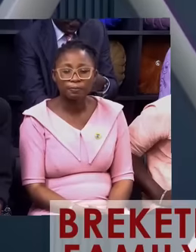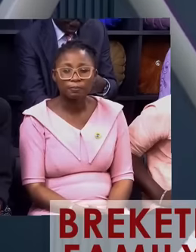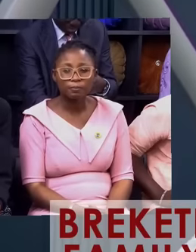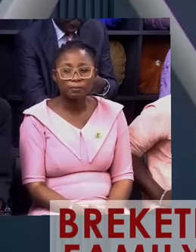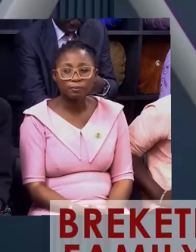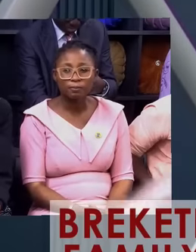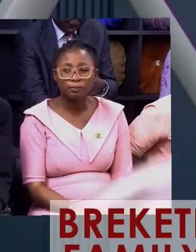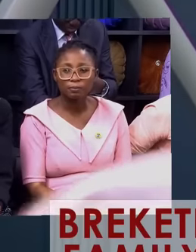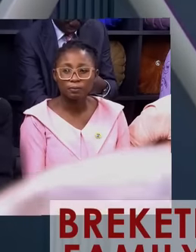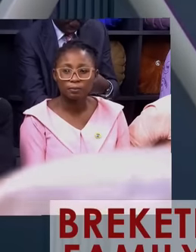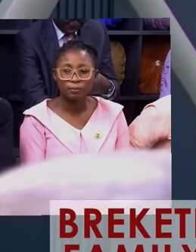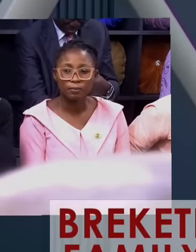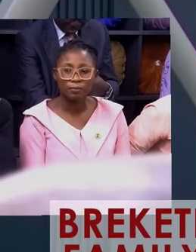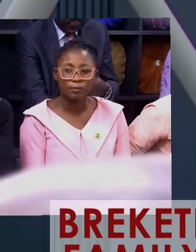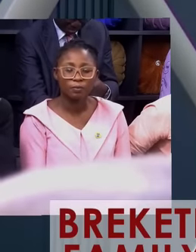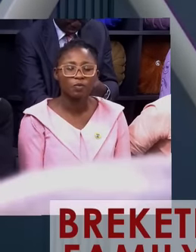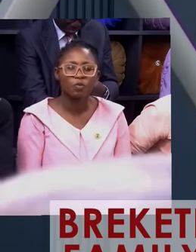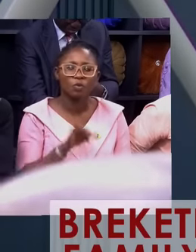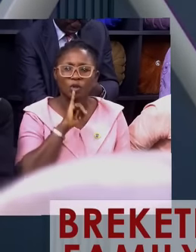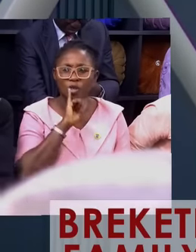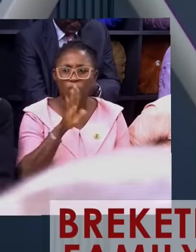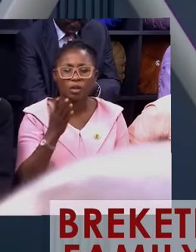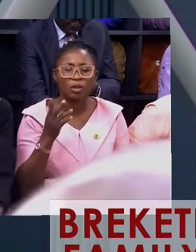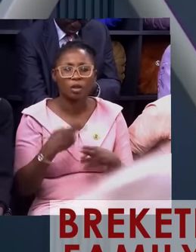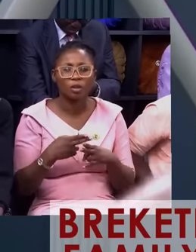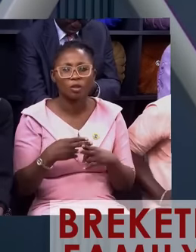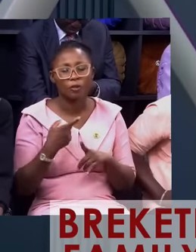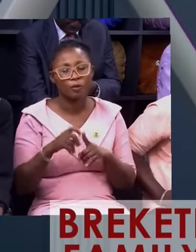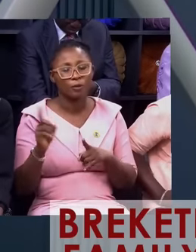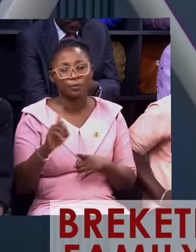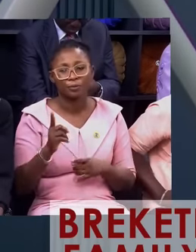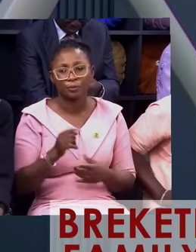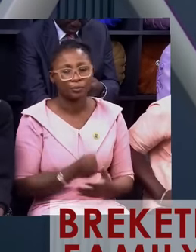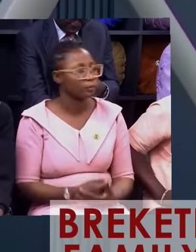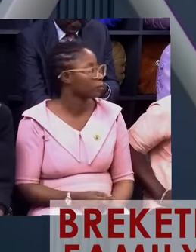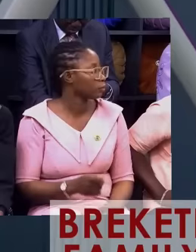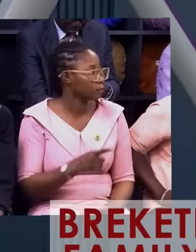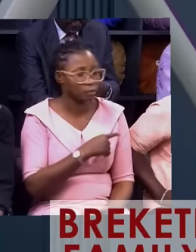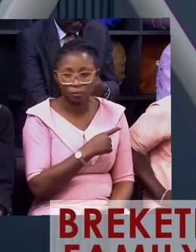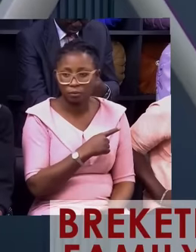morning W your name where you from thank you